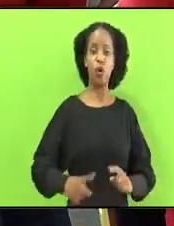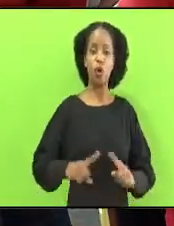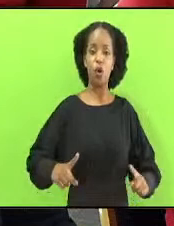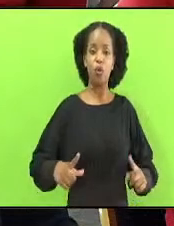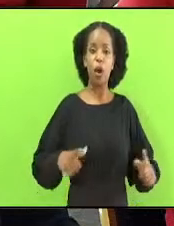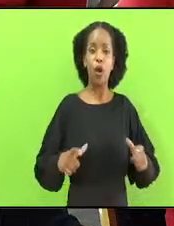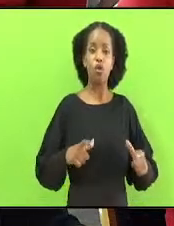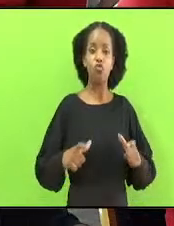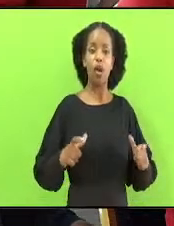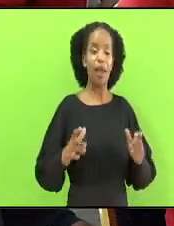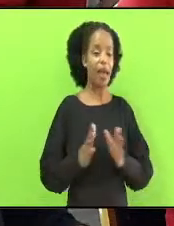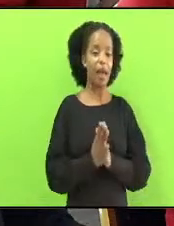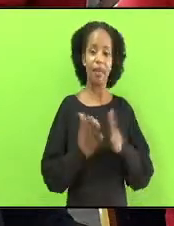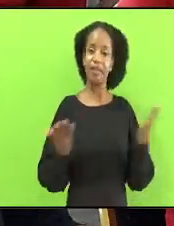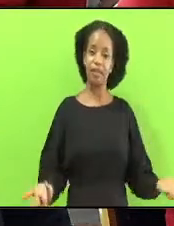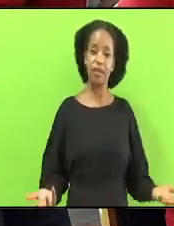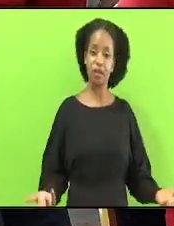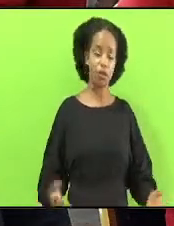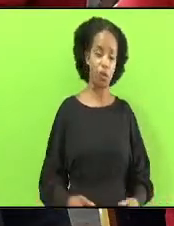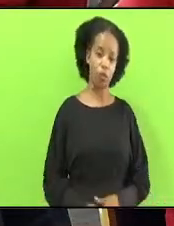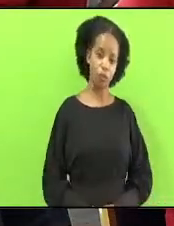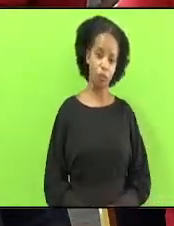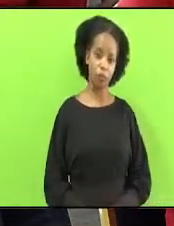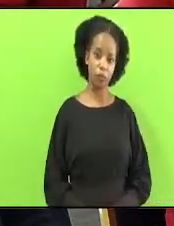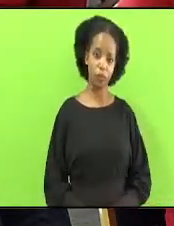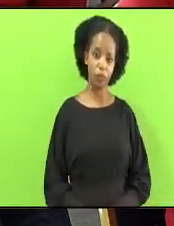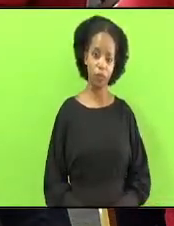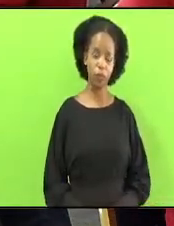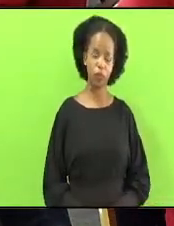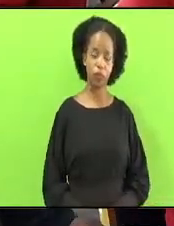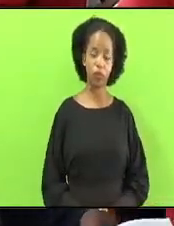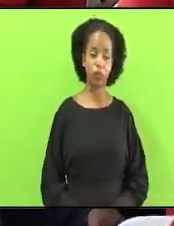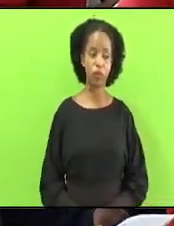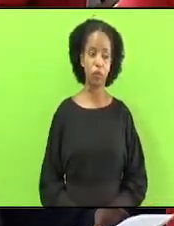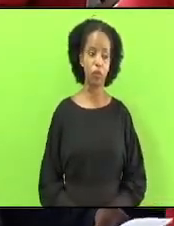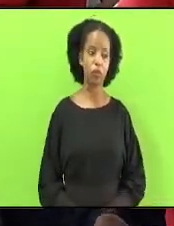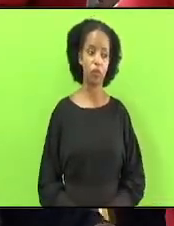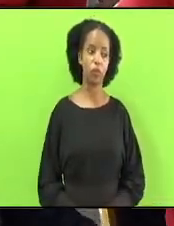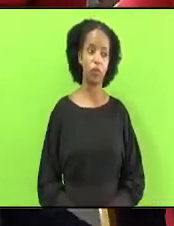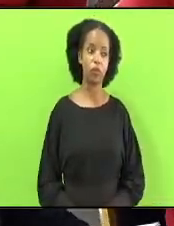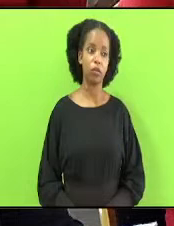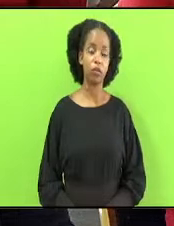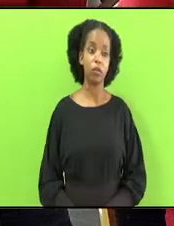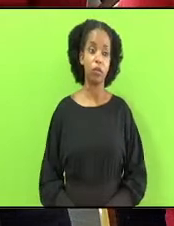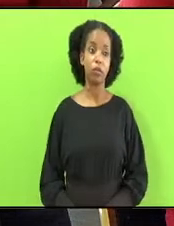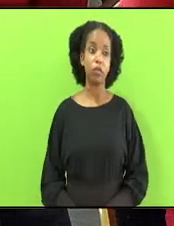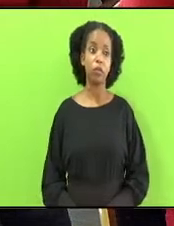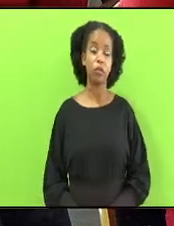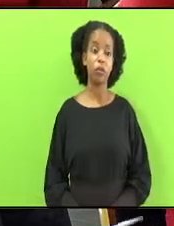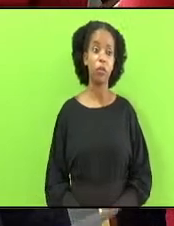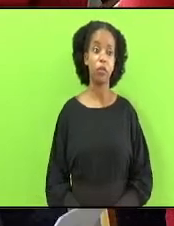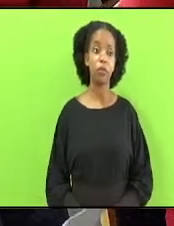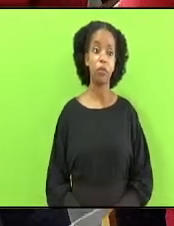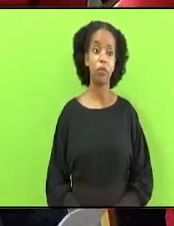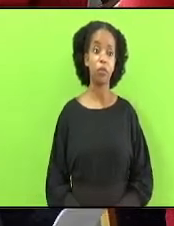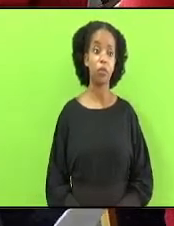it. There at Molopo River, there are people who are fishing there, but there is no